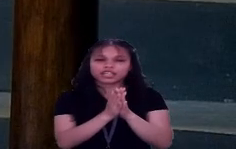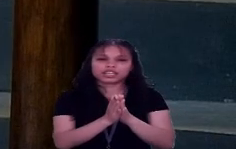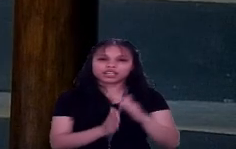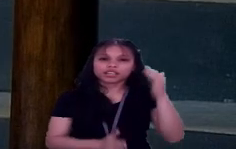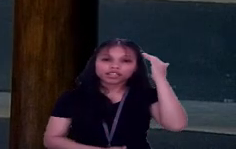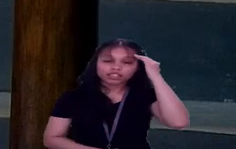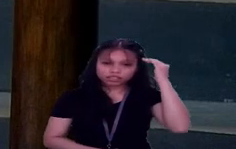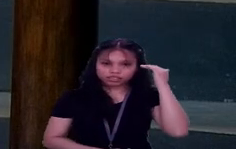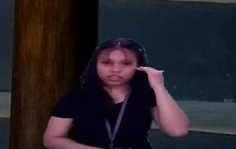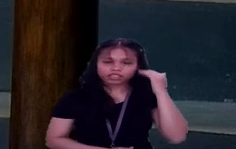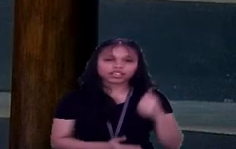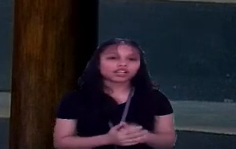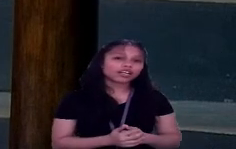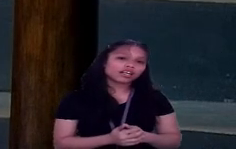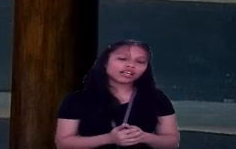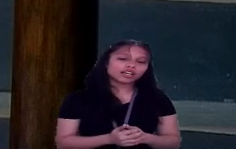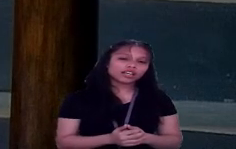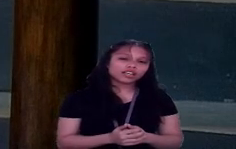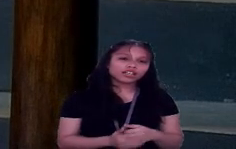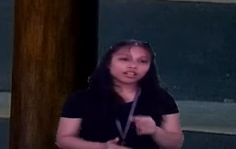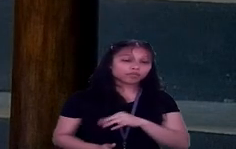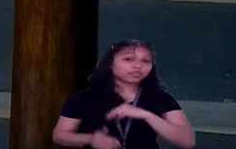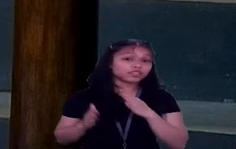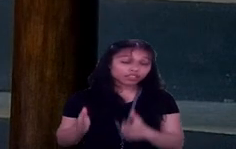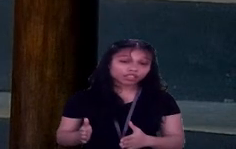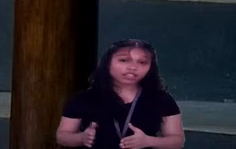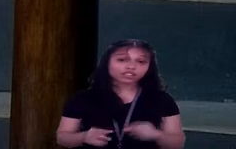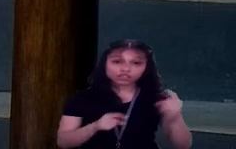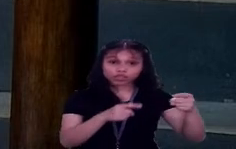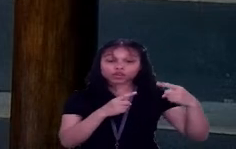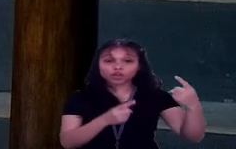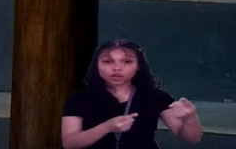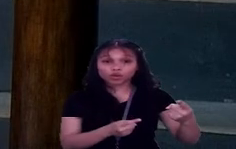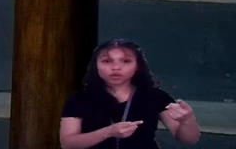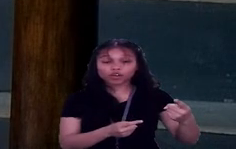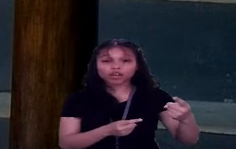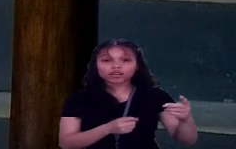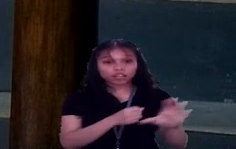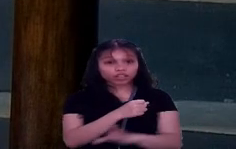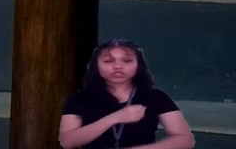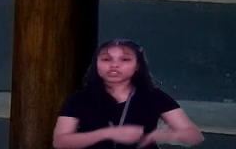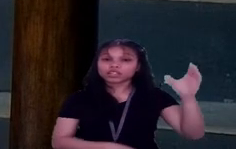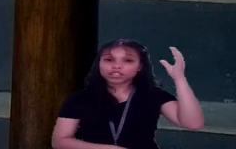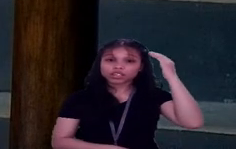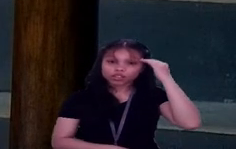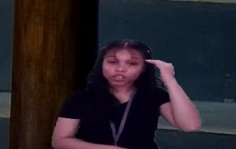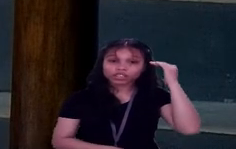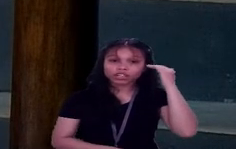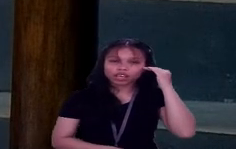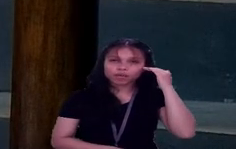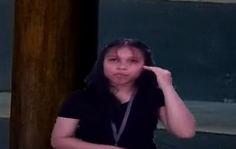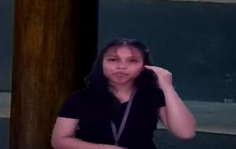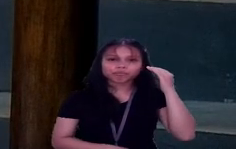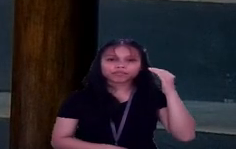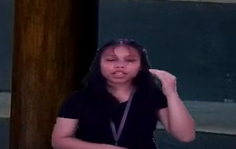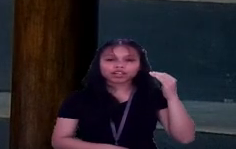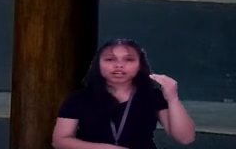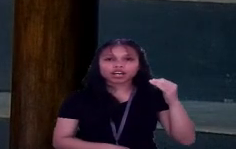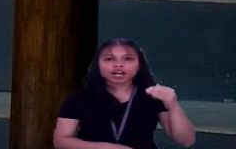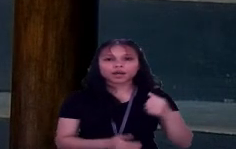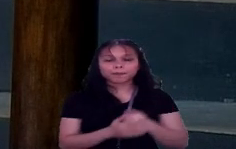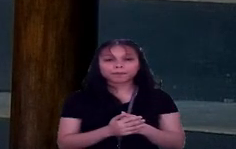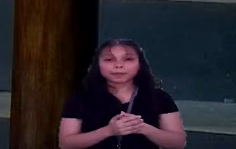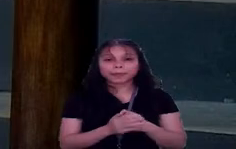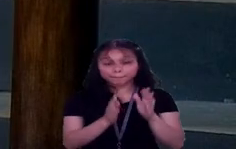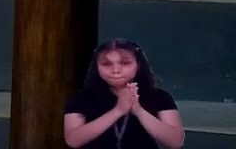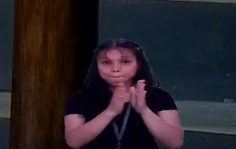the same. So, brethren, pastors, I am a missionary going to the country of Korea. Initially, we are praying that we can start the work in South, and we are praying for